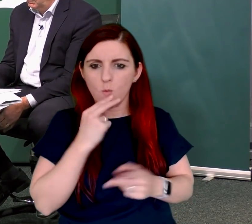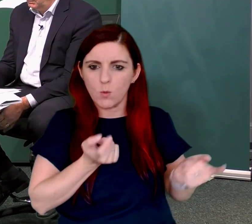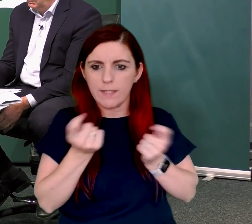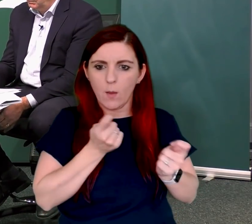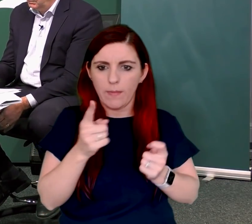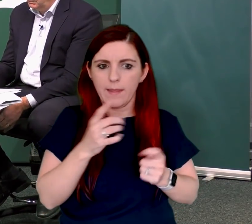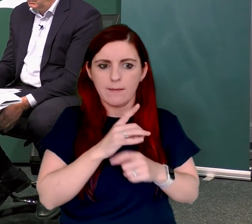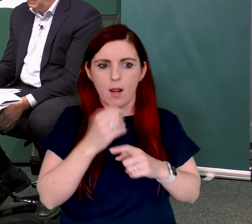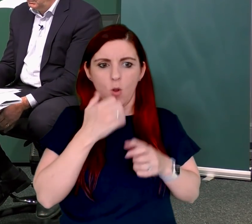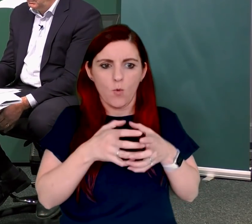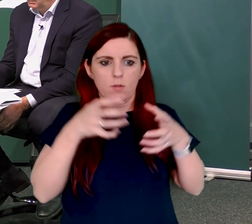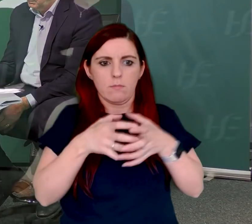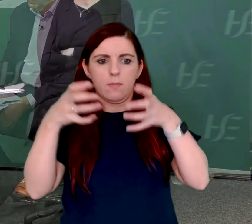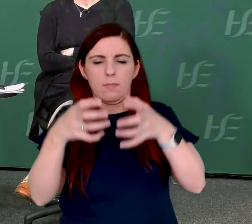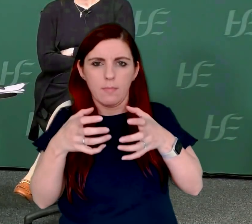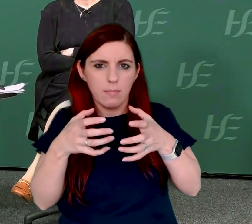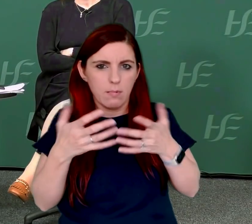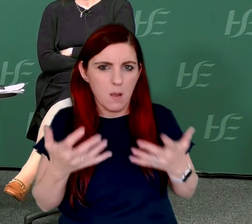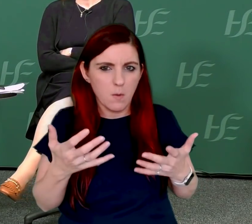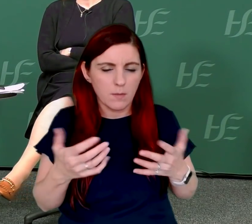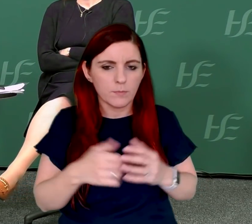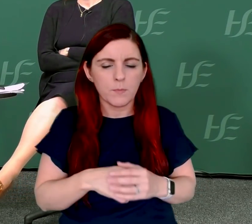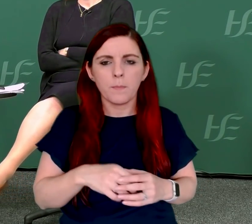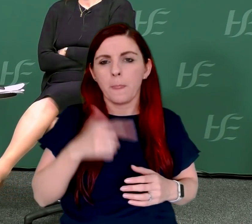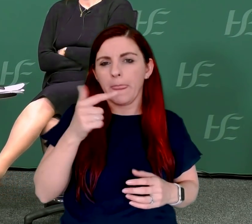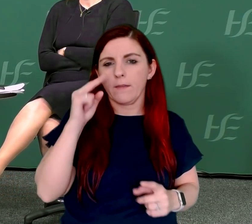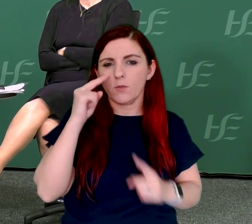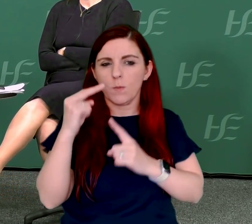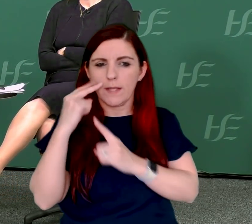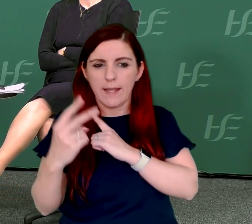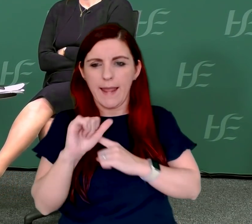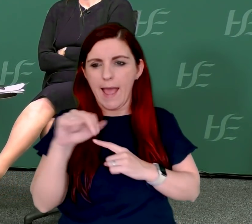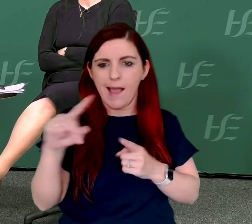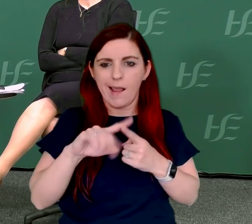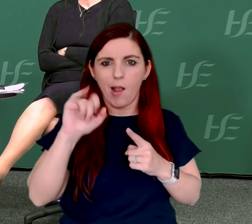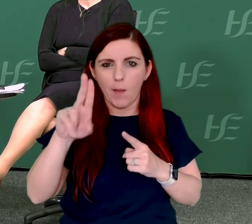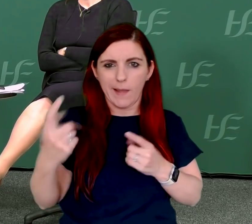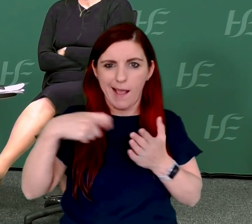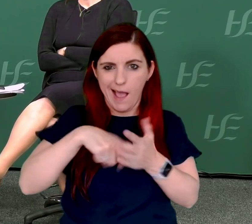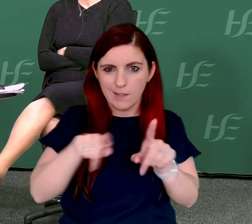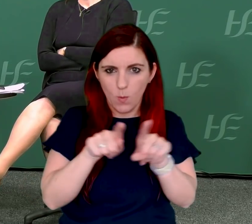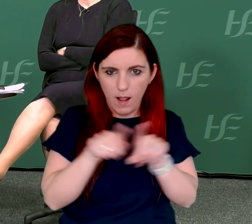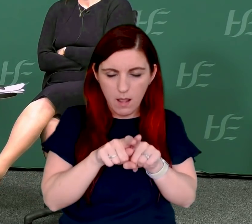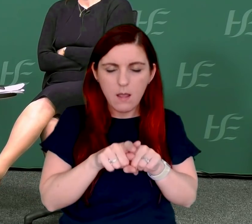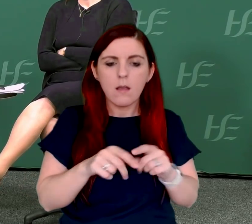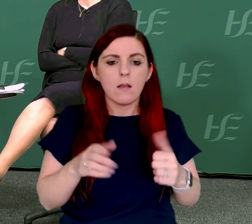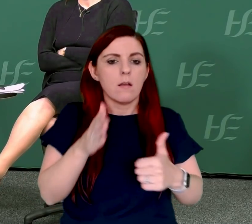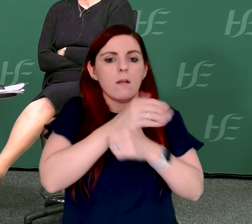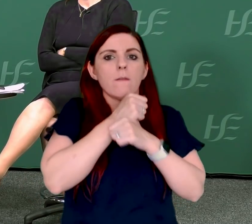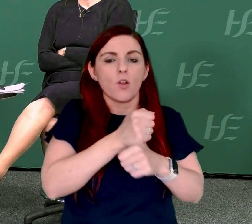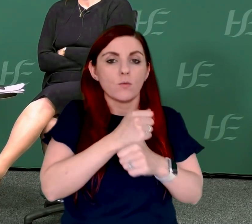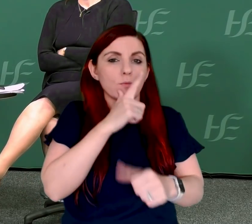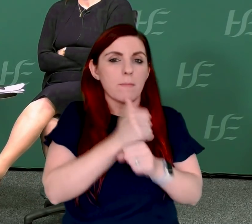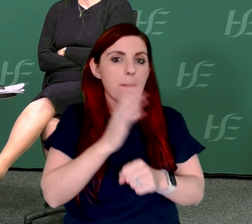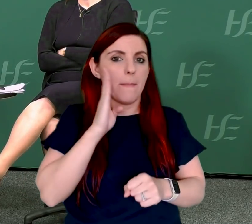from two perspectives, and Anne and Colin will come in on this one. So first of all, in terms of bed capacity, over the last year, we've put in